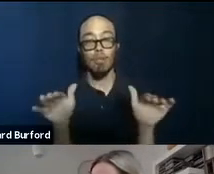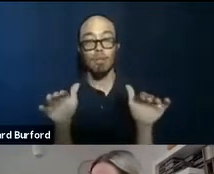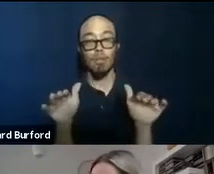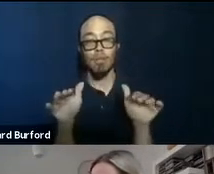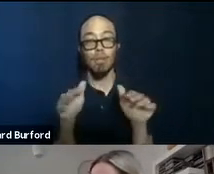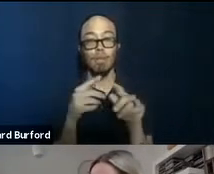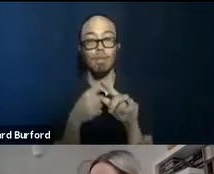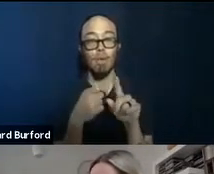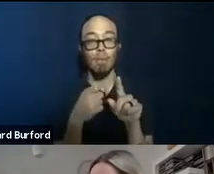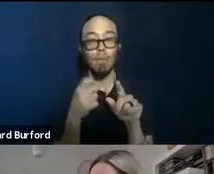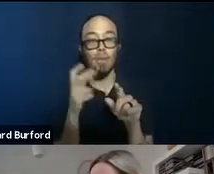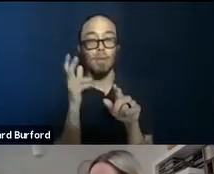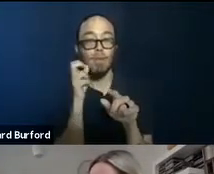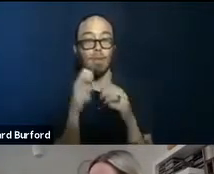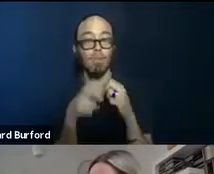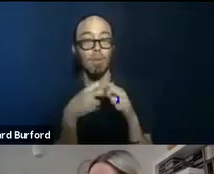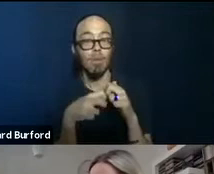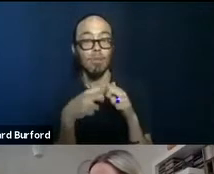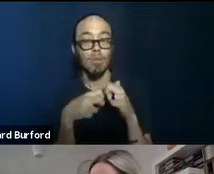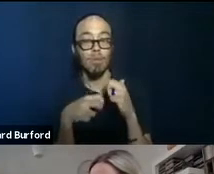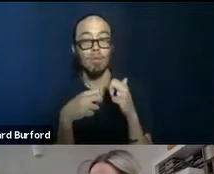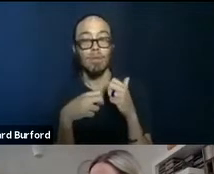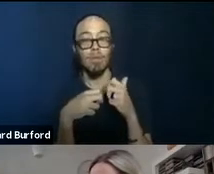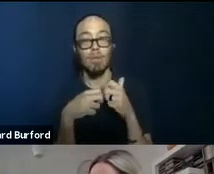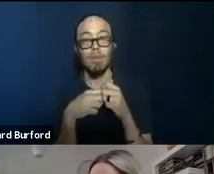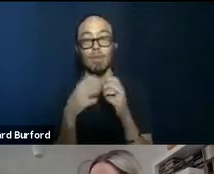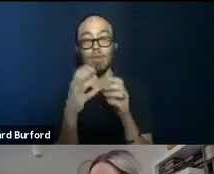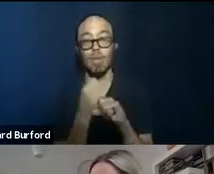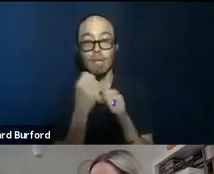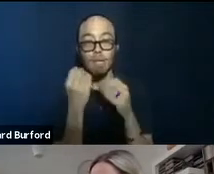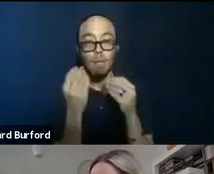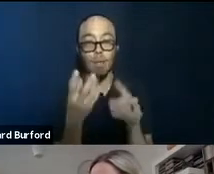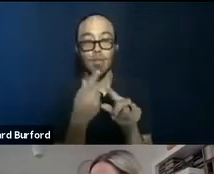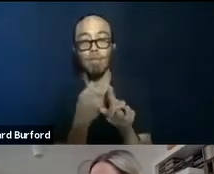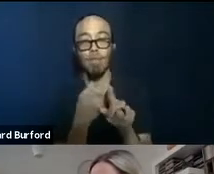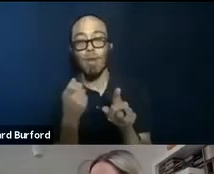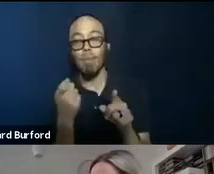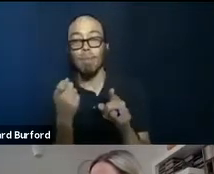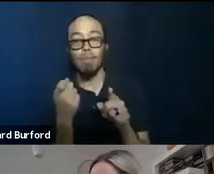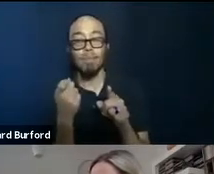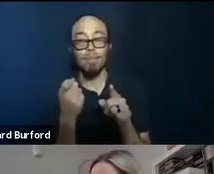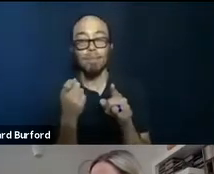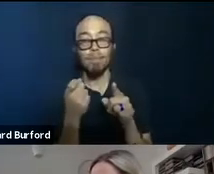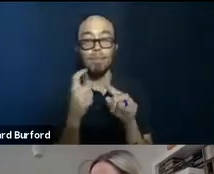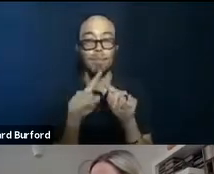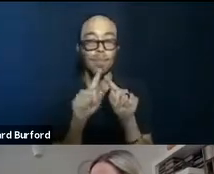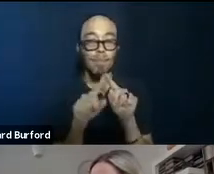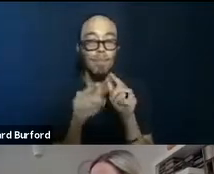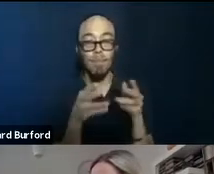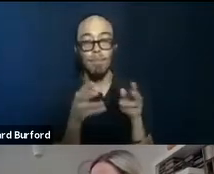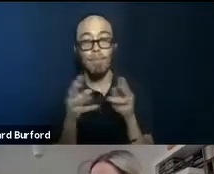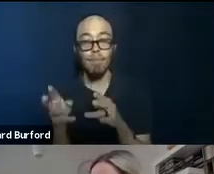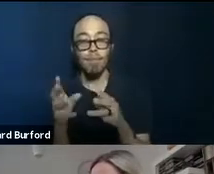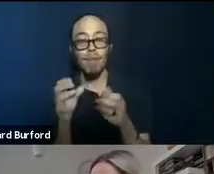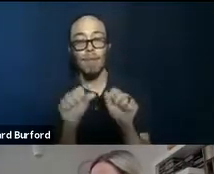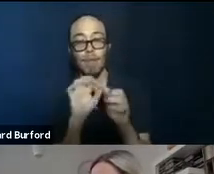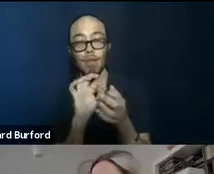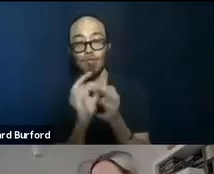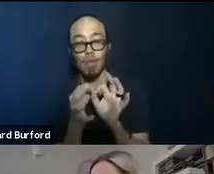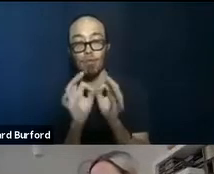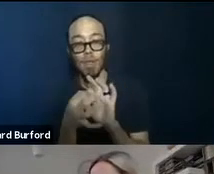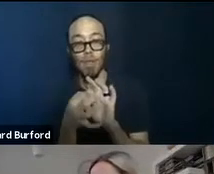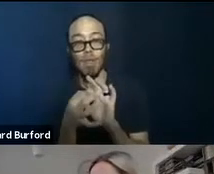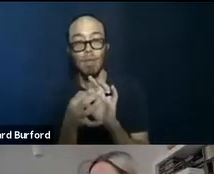problems, they are getting information from the interpreters that are able to translate information on